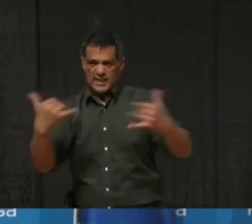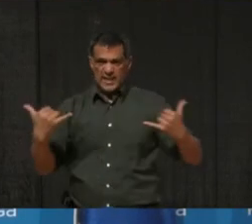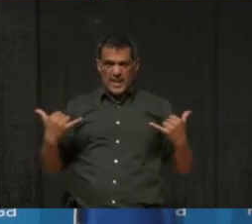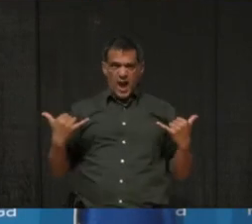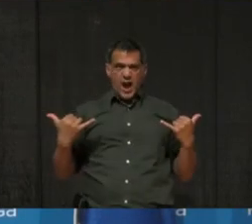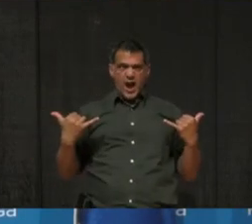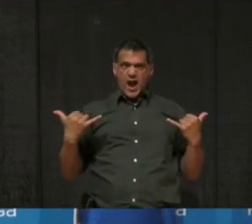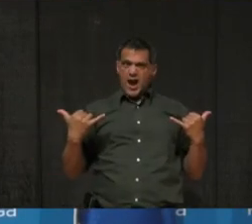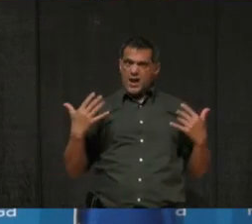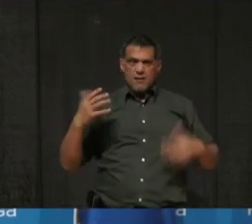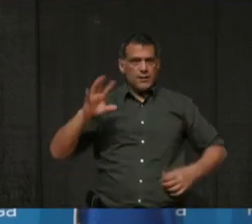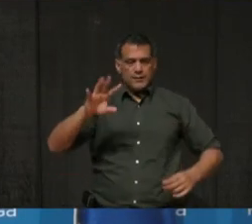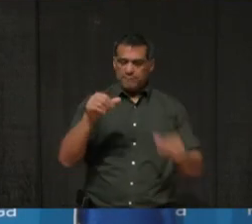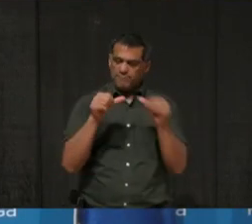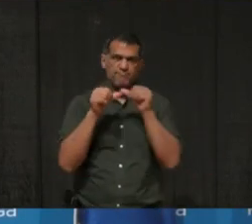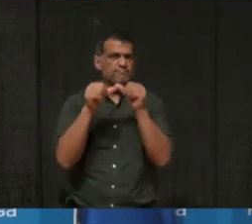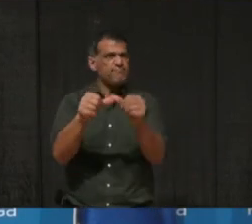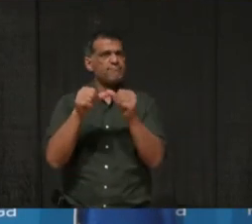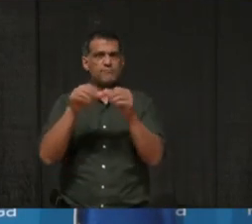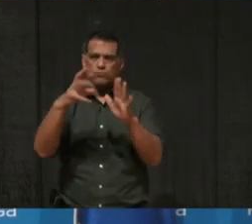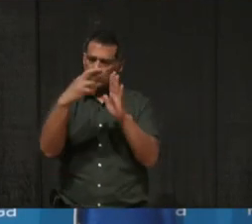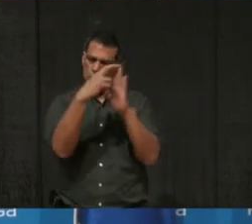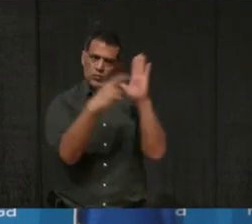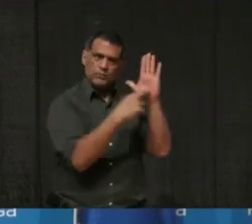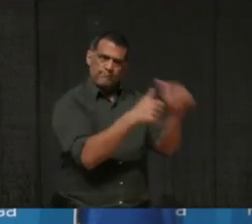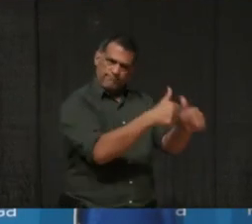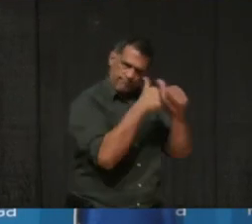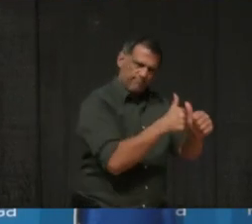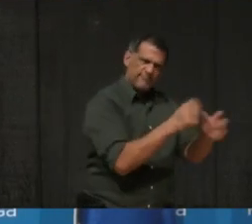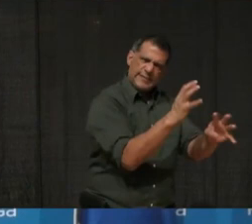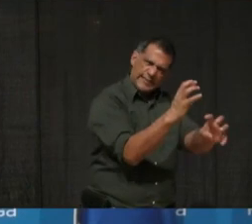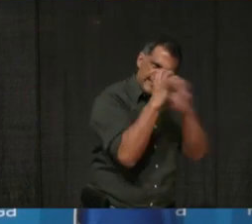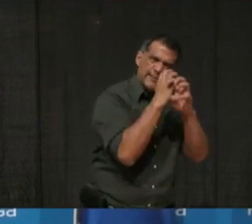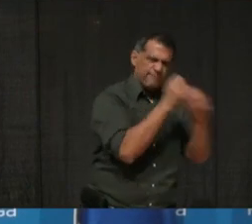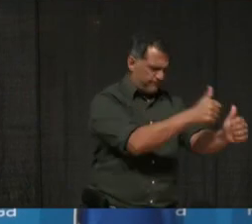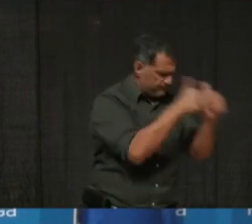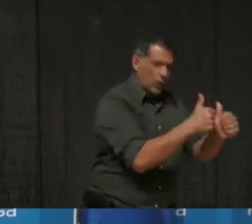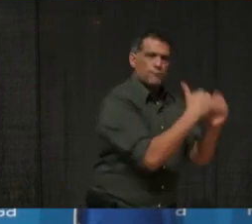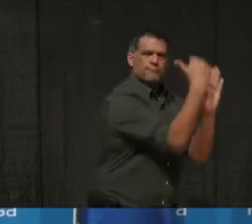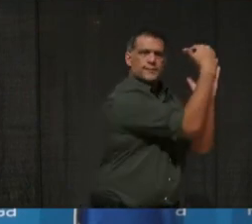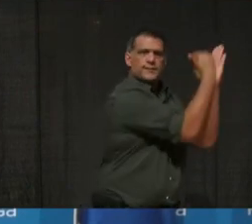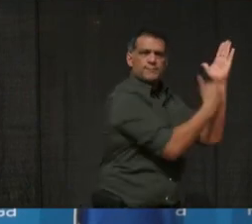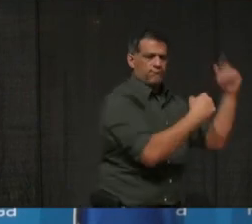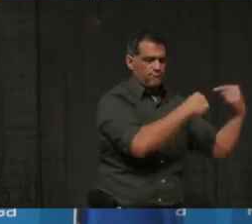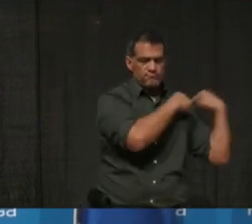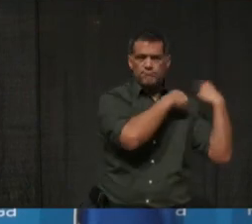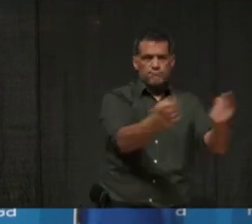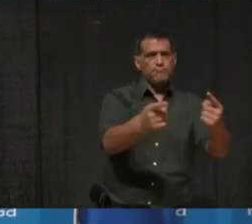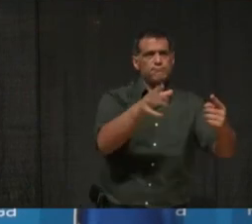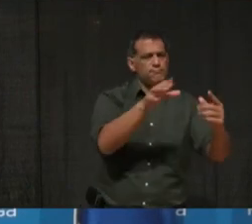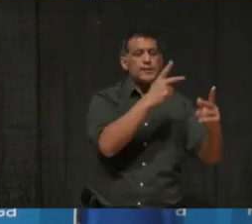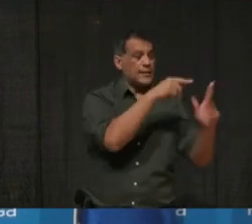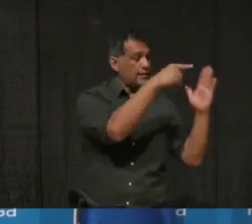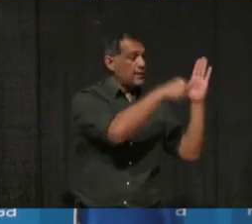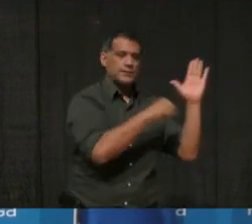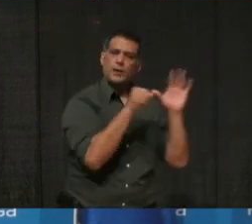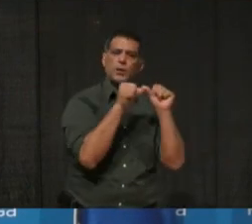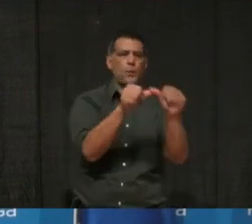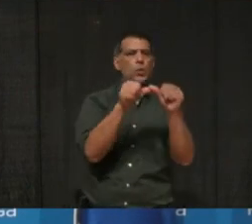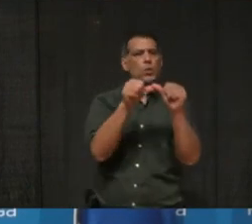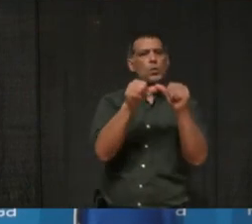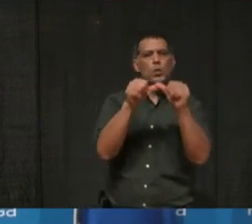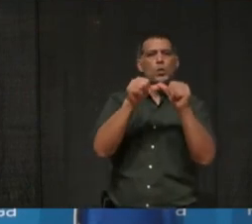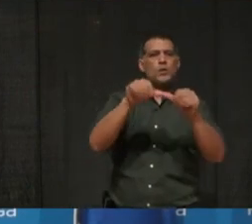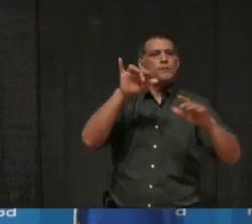to be vigilant and follow the same advice as we have been over the past few months. And that, of course, is